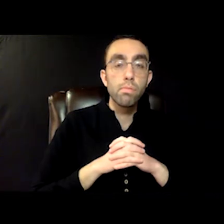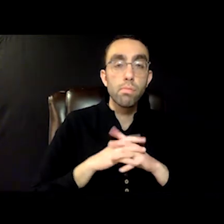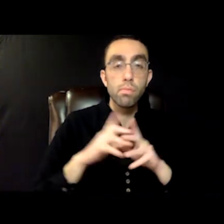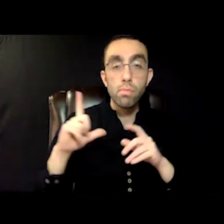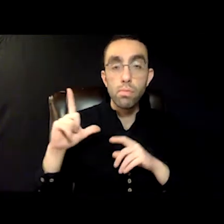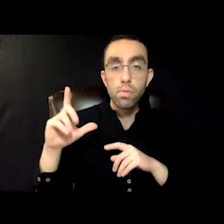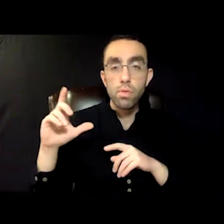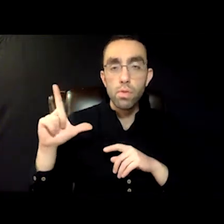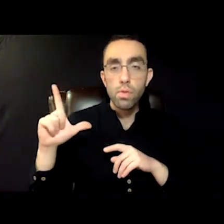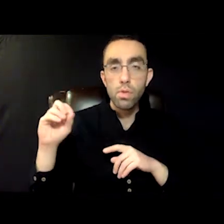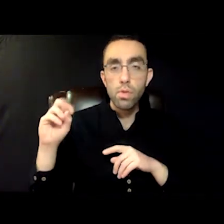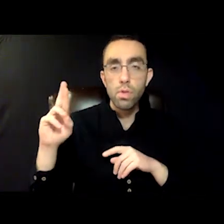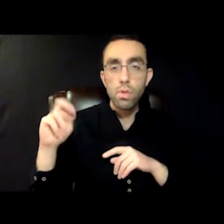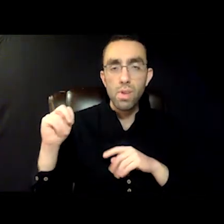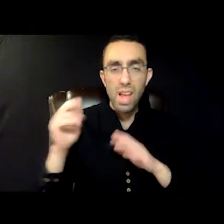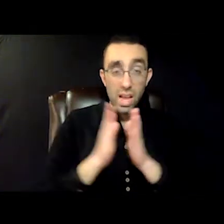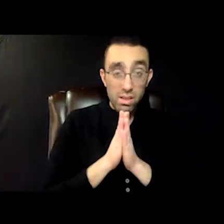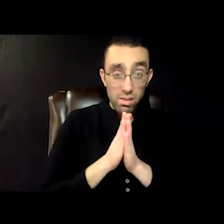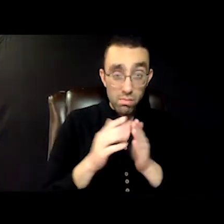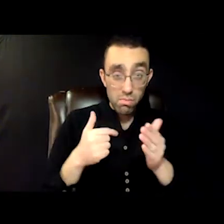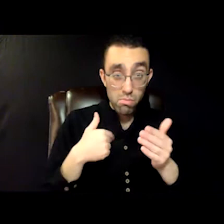Are we doing